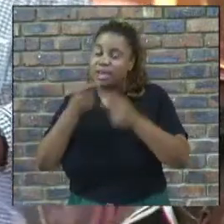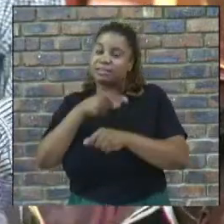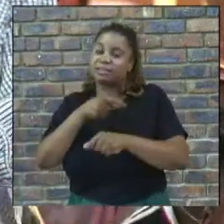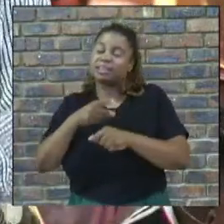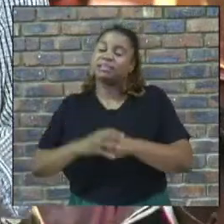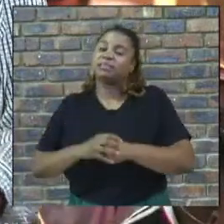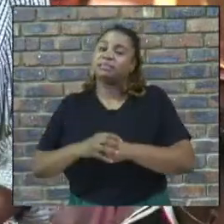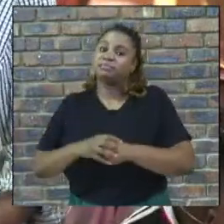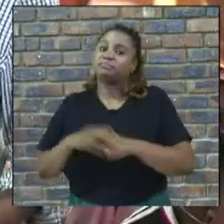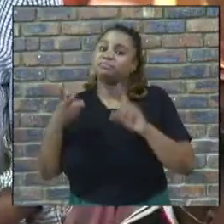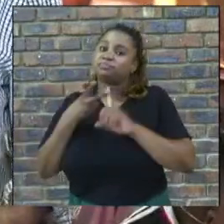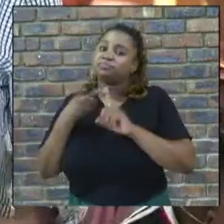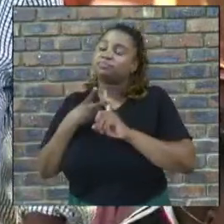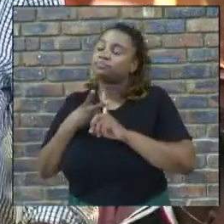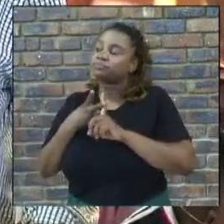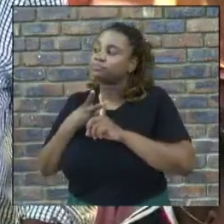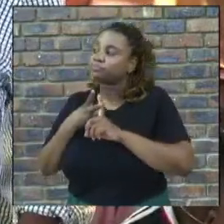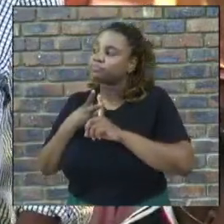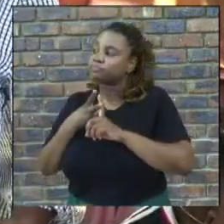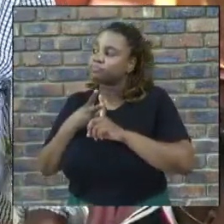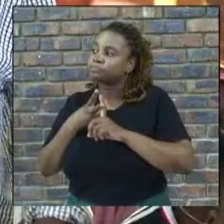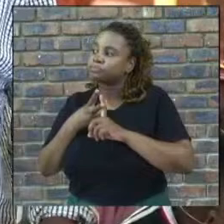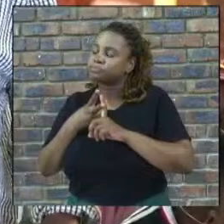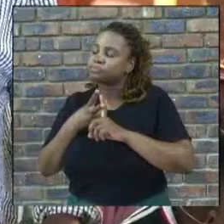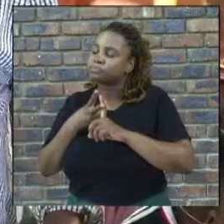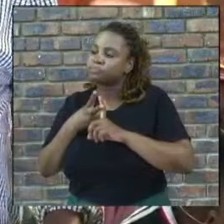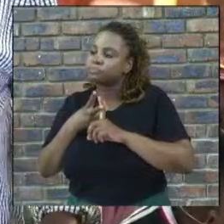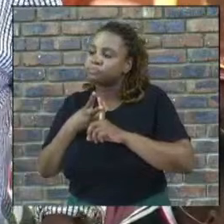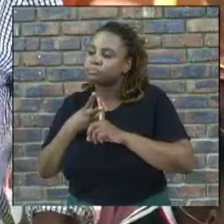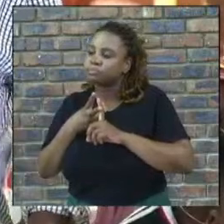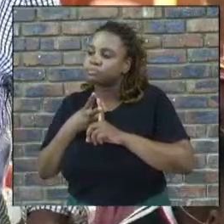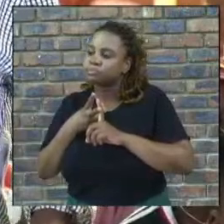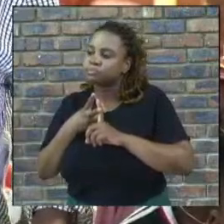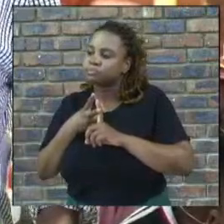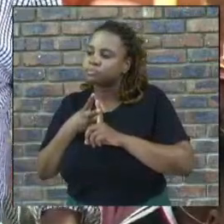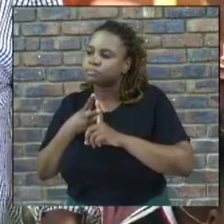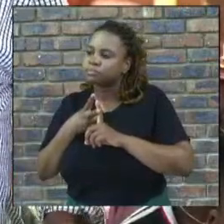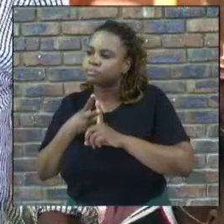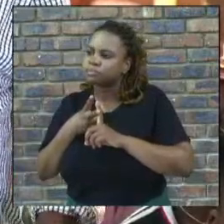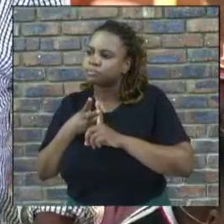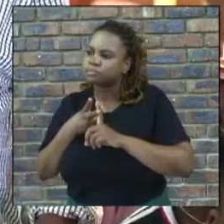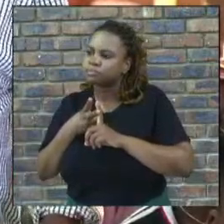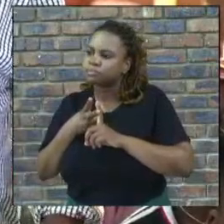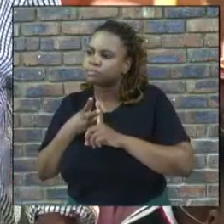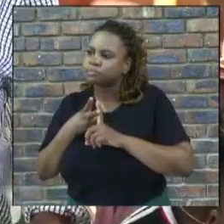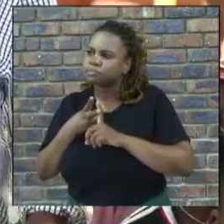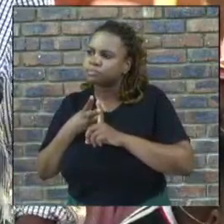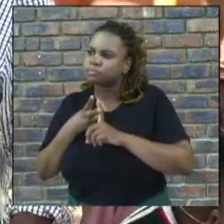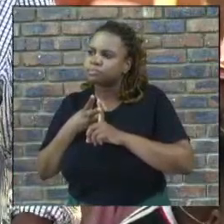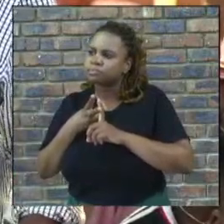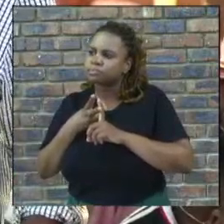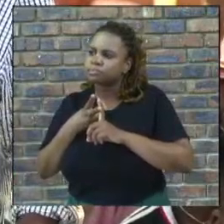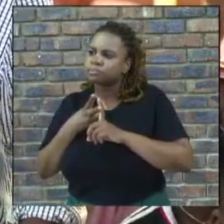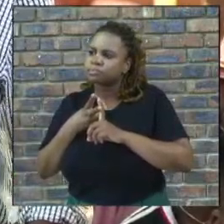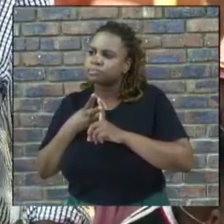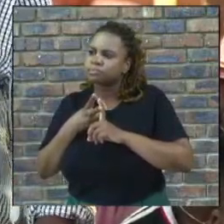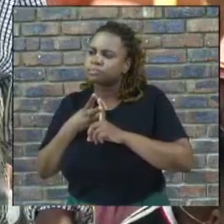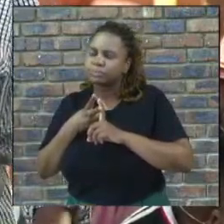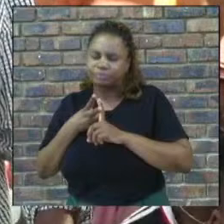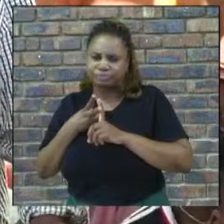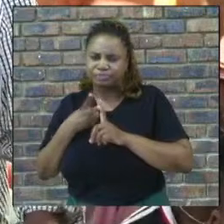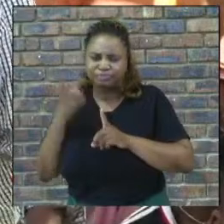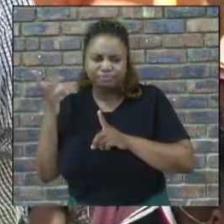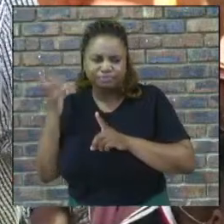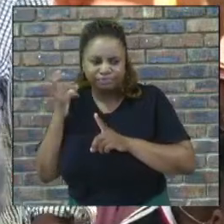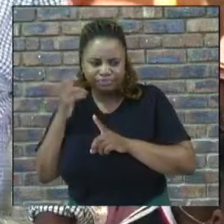bobedi, ka somebody se tsa boletse mo a re o bon sa o ka re molao o hatella rena